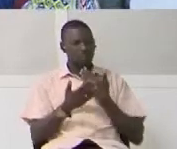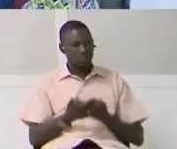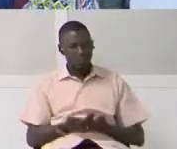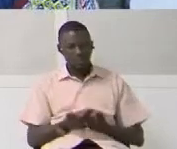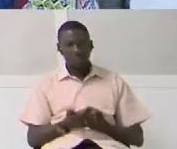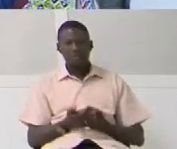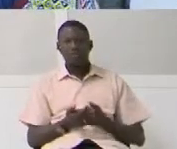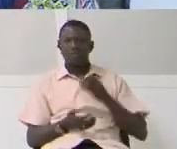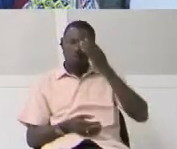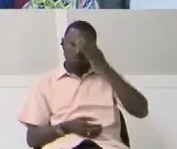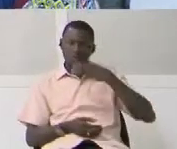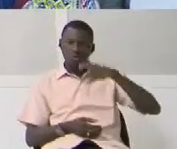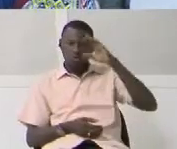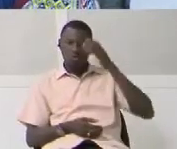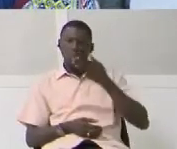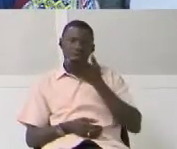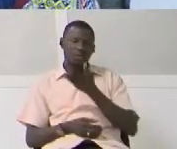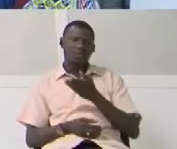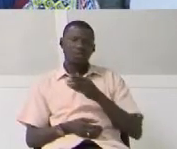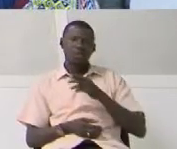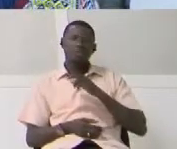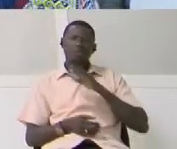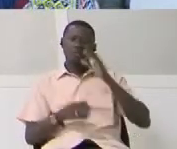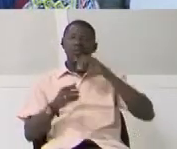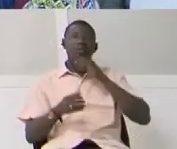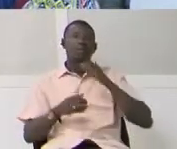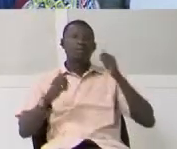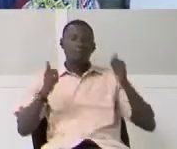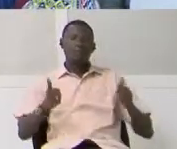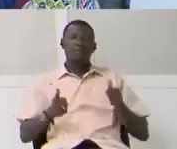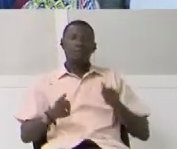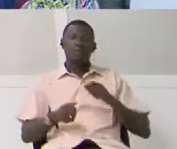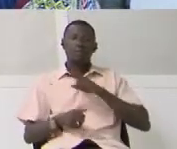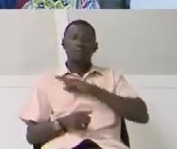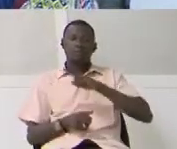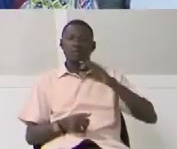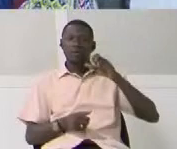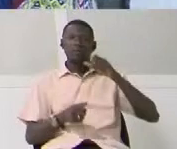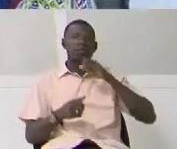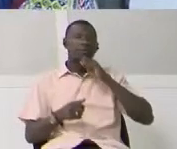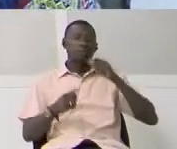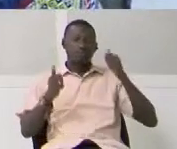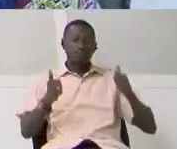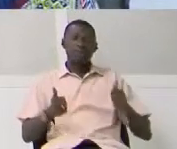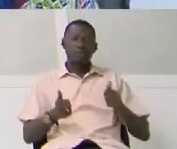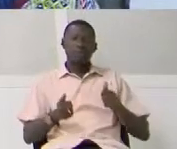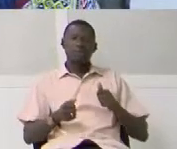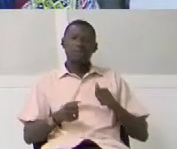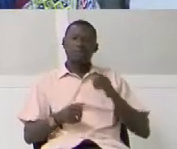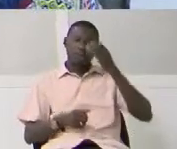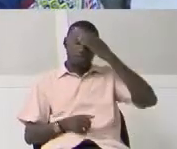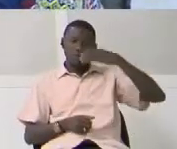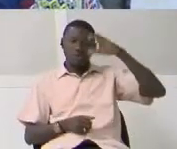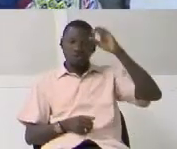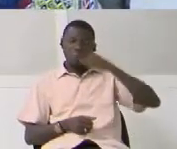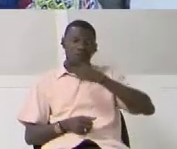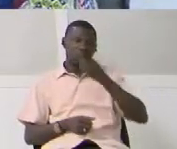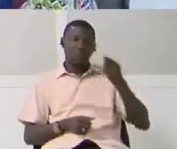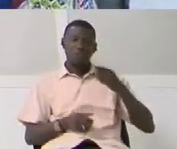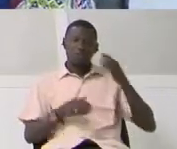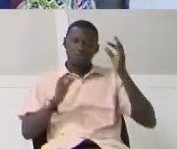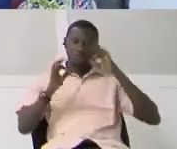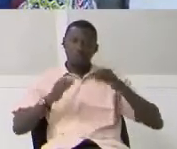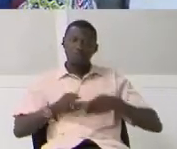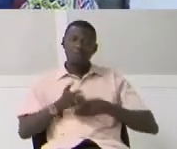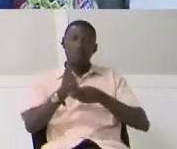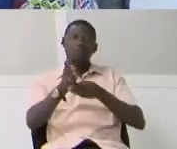want to appeal to this commission the chairman the deputy the imams and all of you pour ñu ñaanal suñu xalé yi elek ñi nga xamné ñoy wara amé suñu dëkk bi